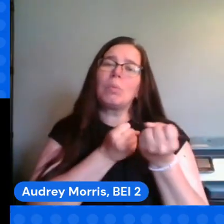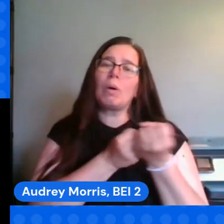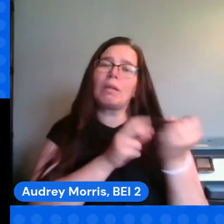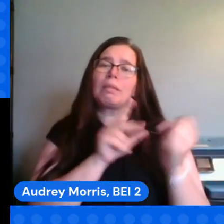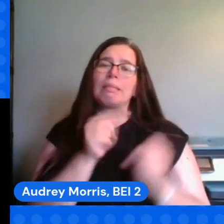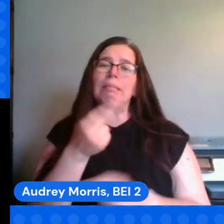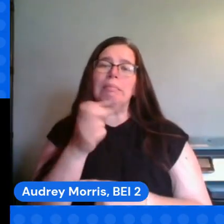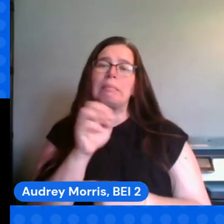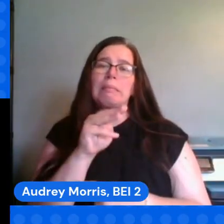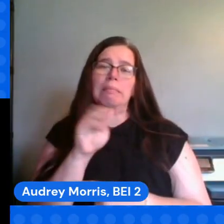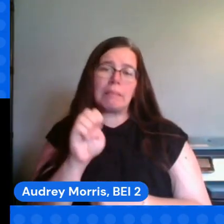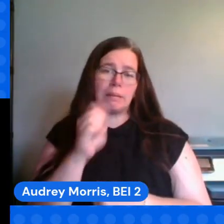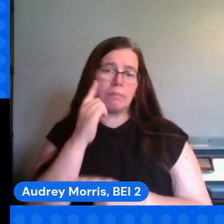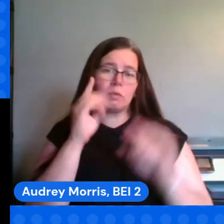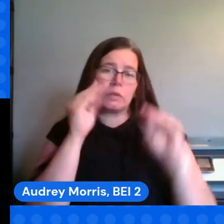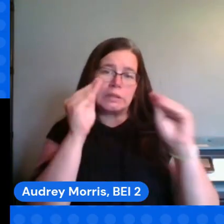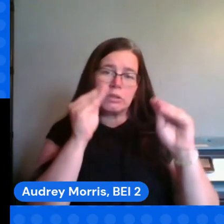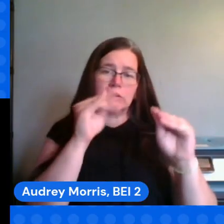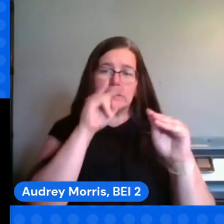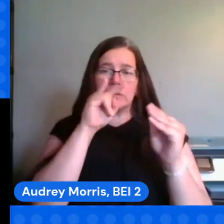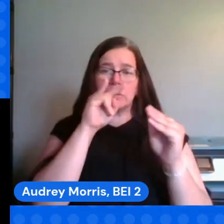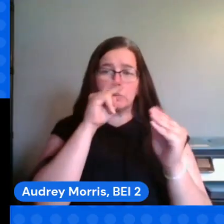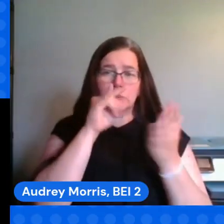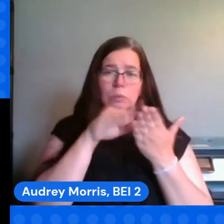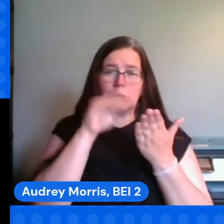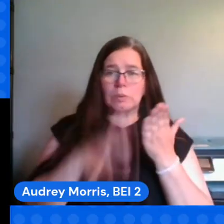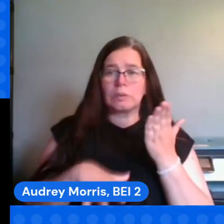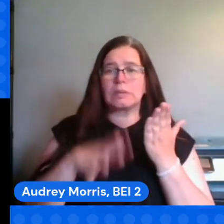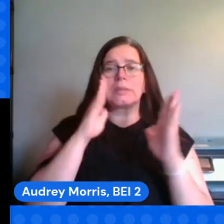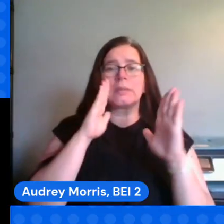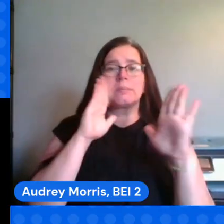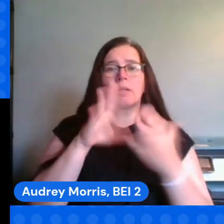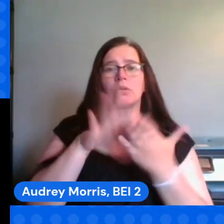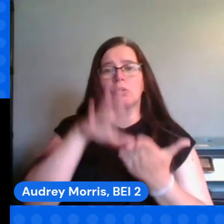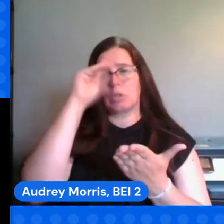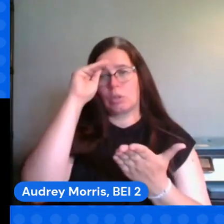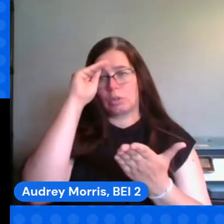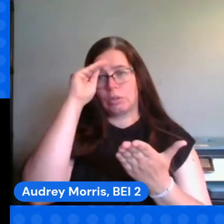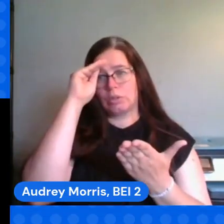the teachers are teaching and the students are expecting to learn in a way that's more